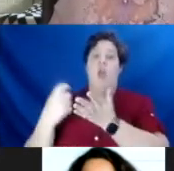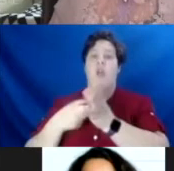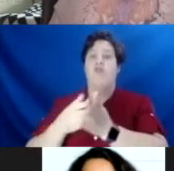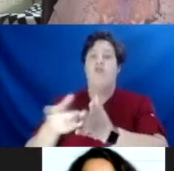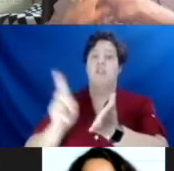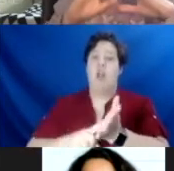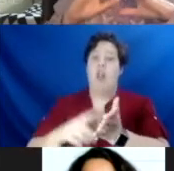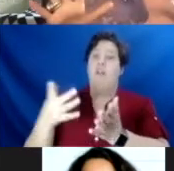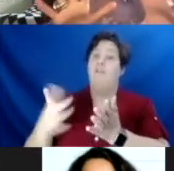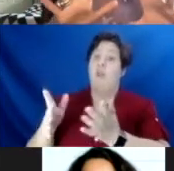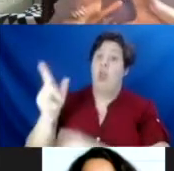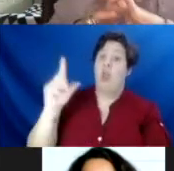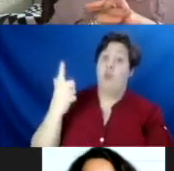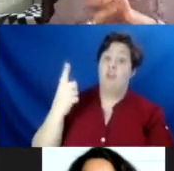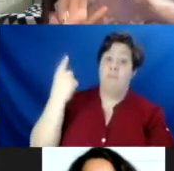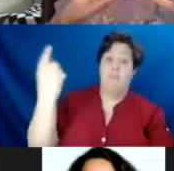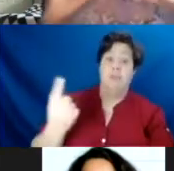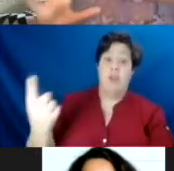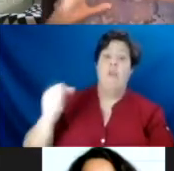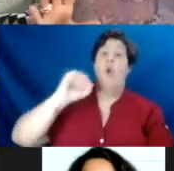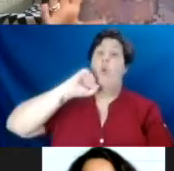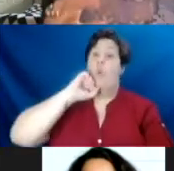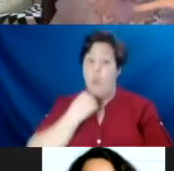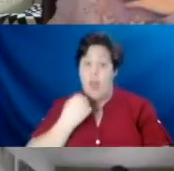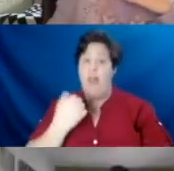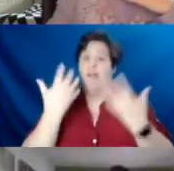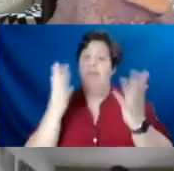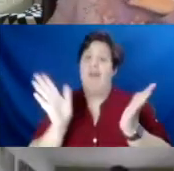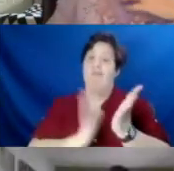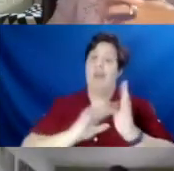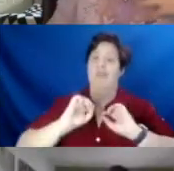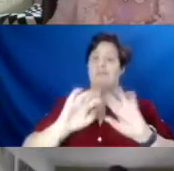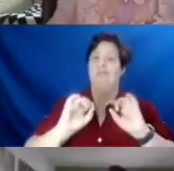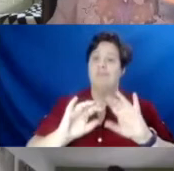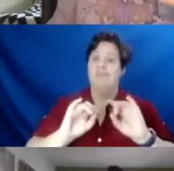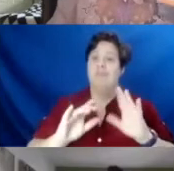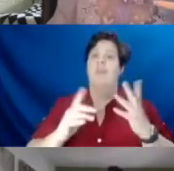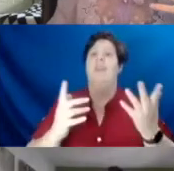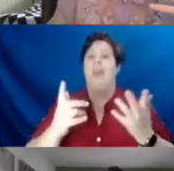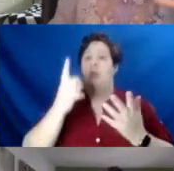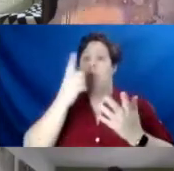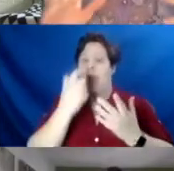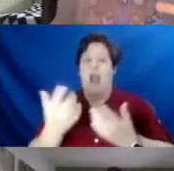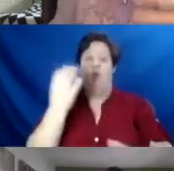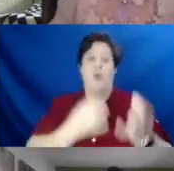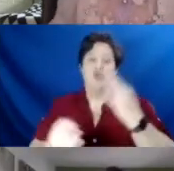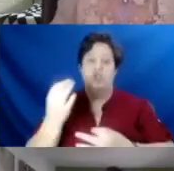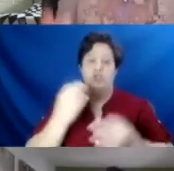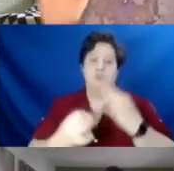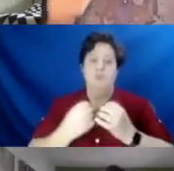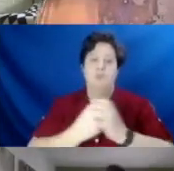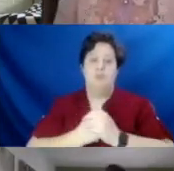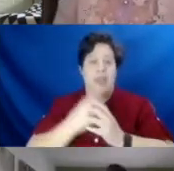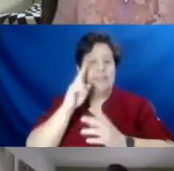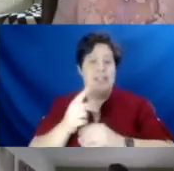Lewisham. She will do as well a sort of like a 10 minutes presentation, and then we can start taking questions. I can see already